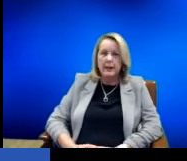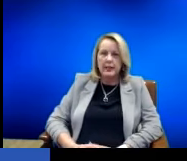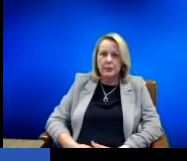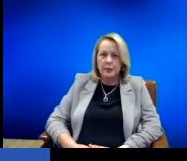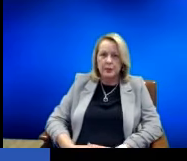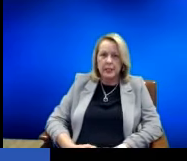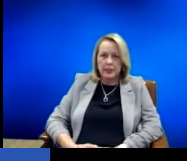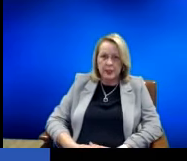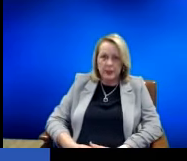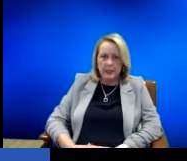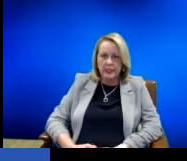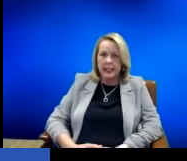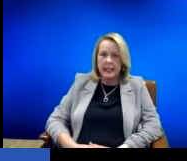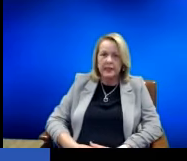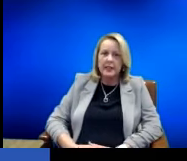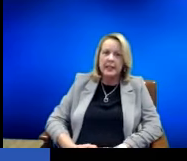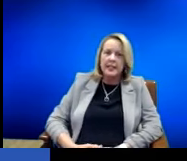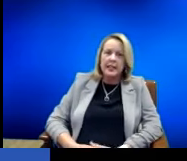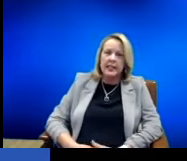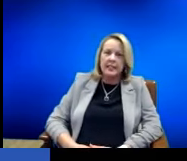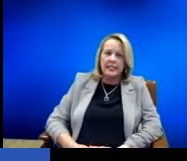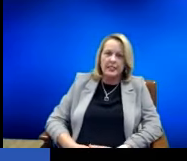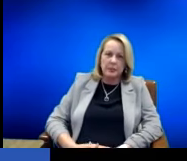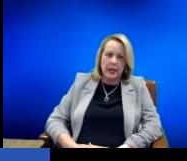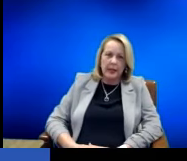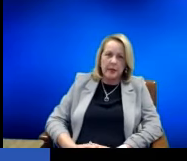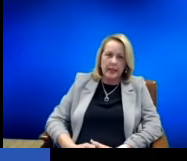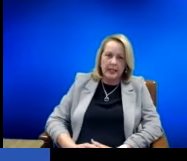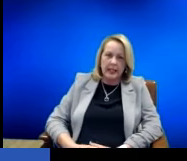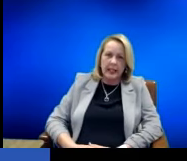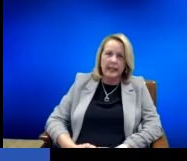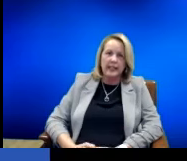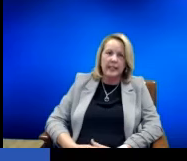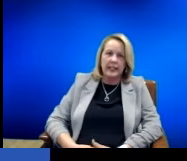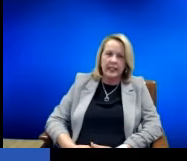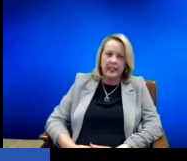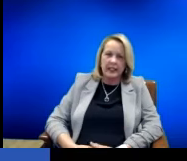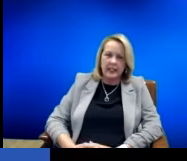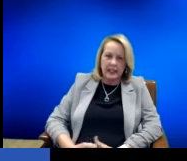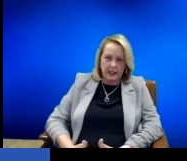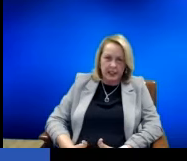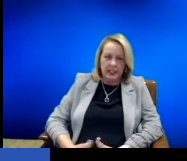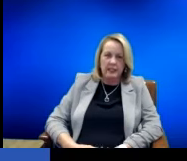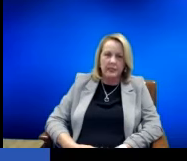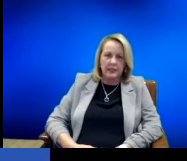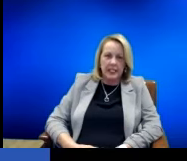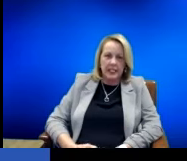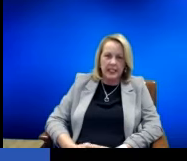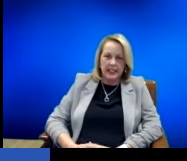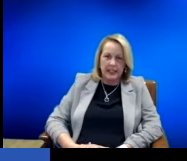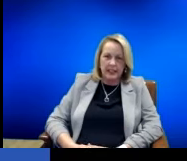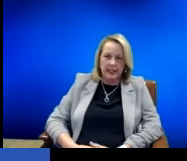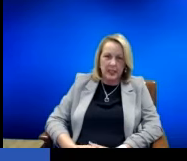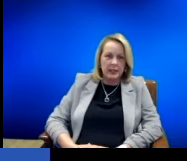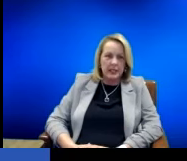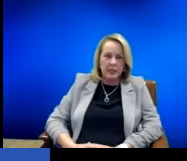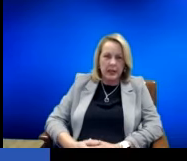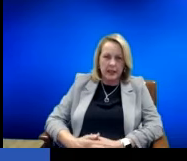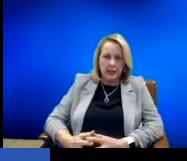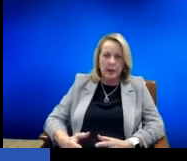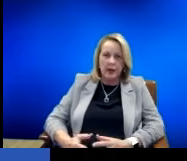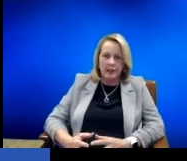help by contributing to this account. And it tells them how to make that. Again, there's still a $15,000